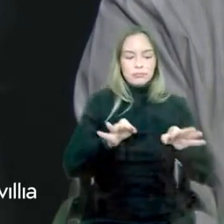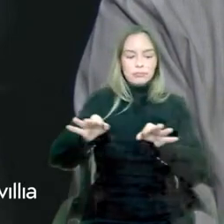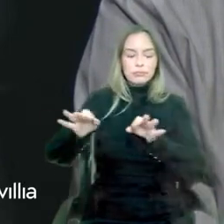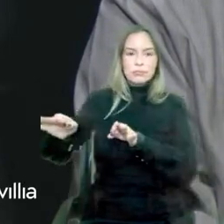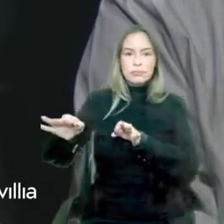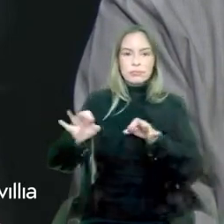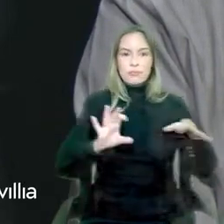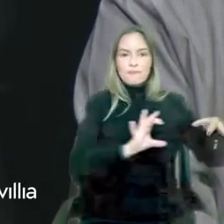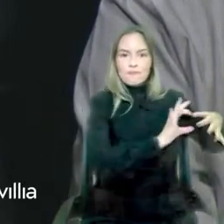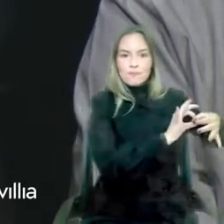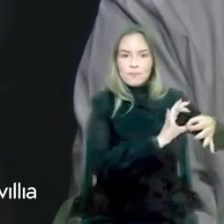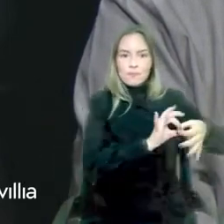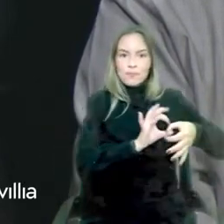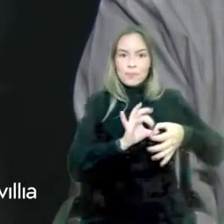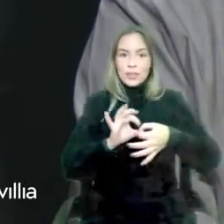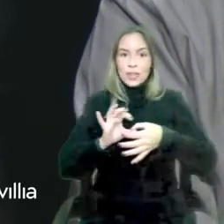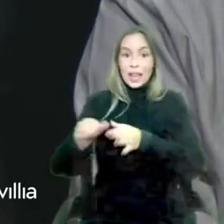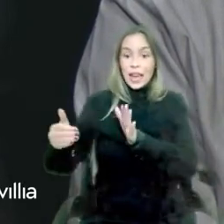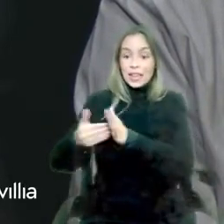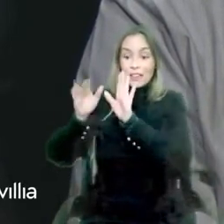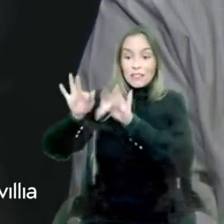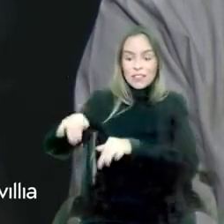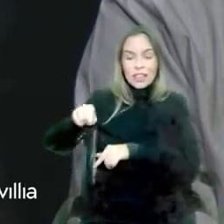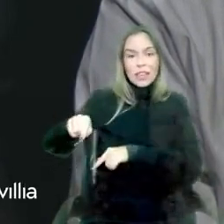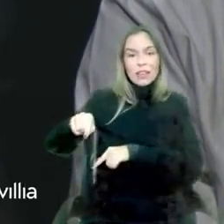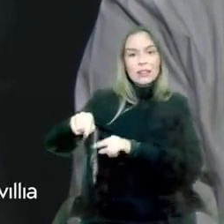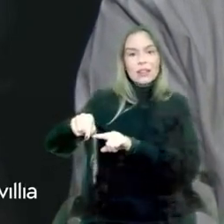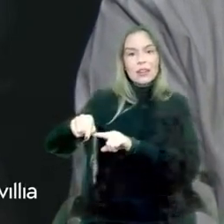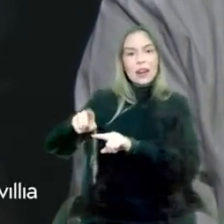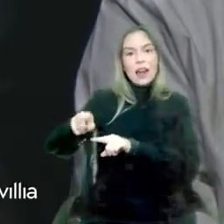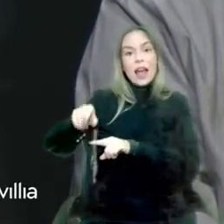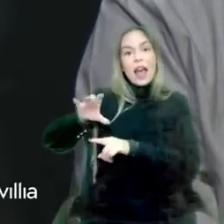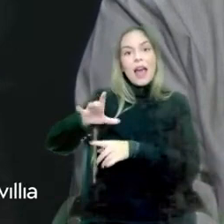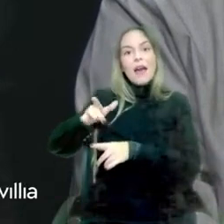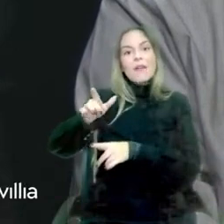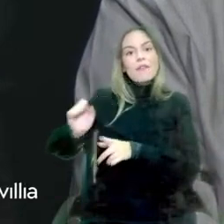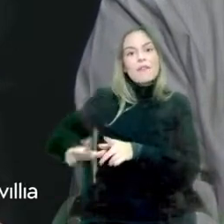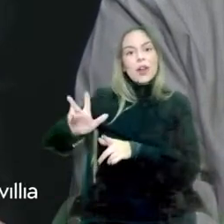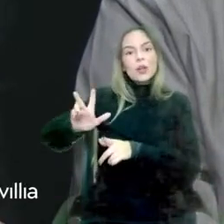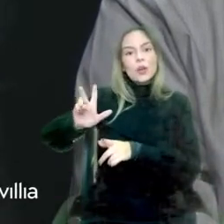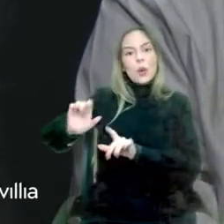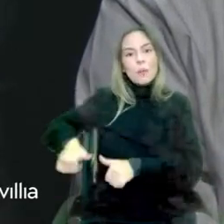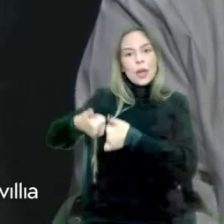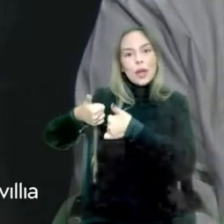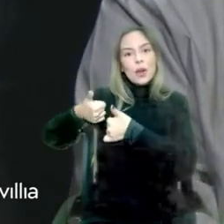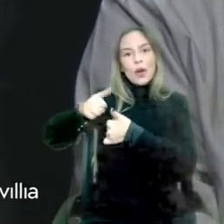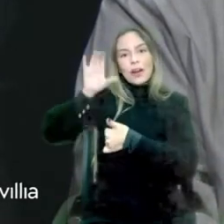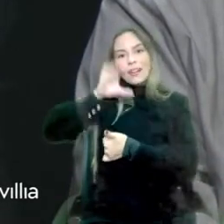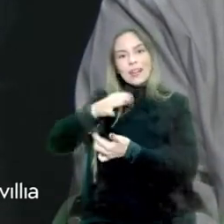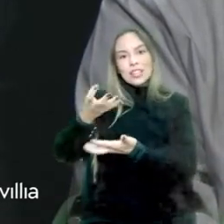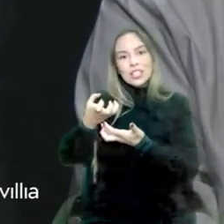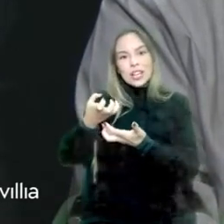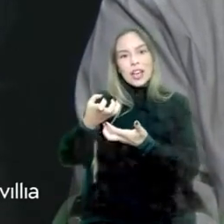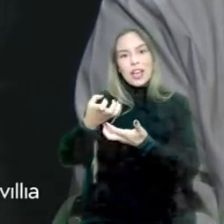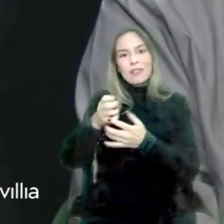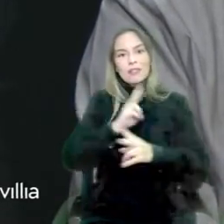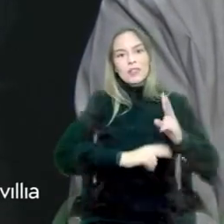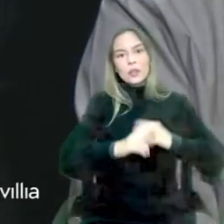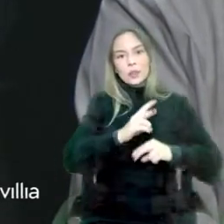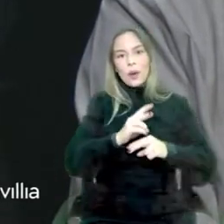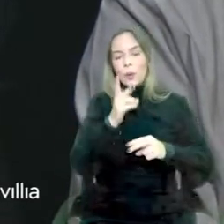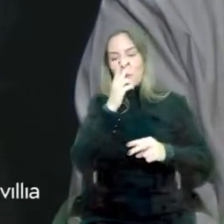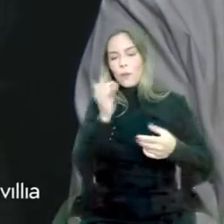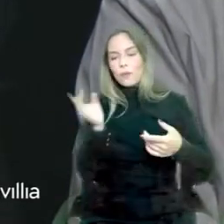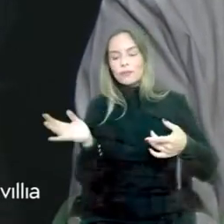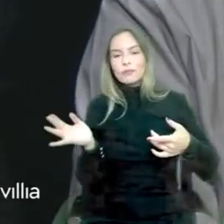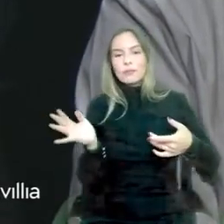of the chain. What's the customer looking for in the store or in the online channel? Then go backwards, right, with the whole supply chain, even though